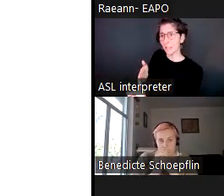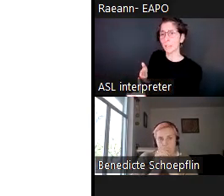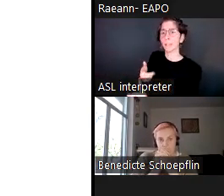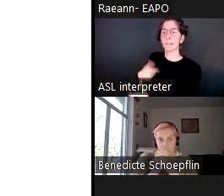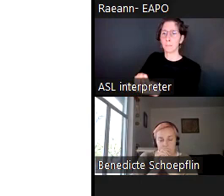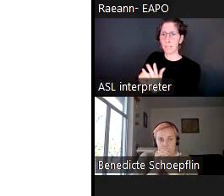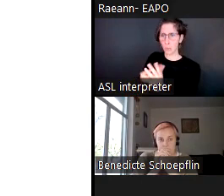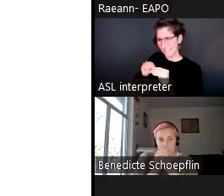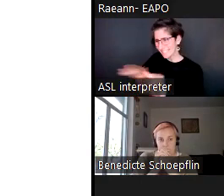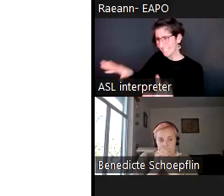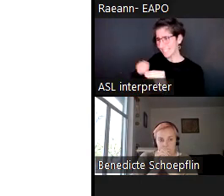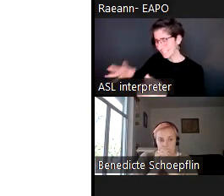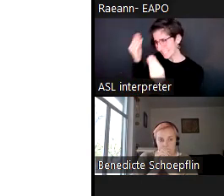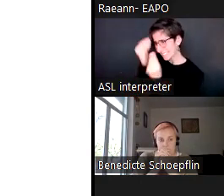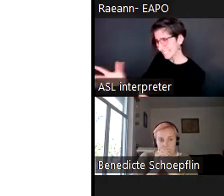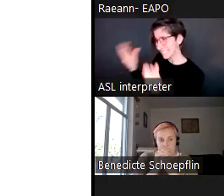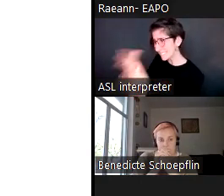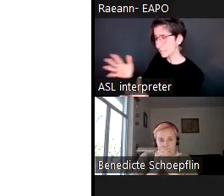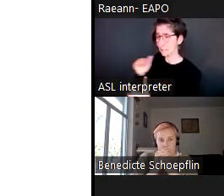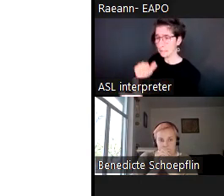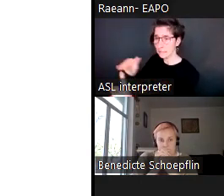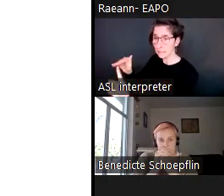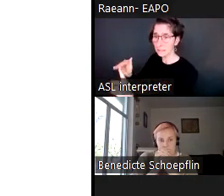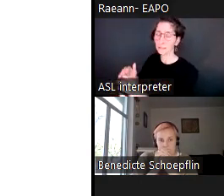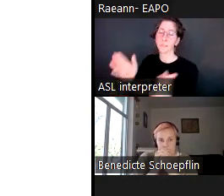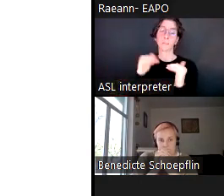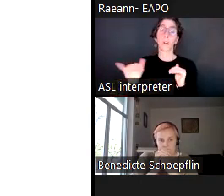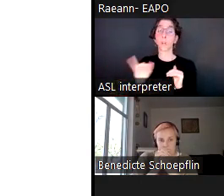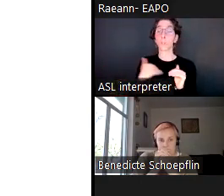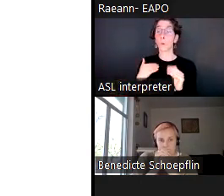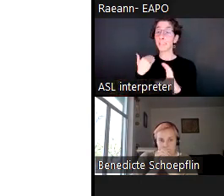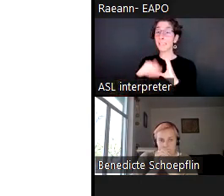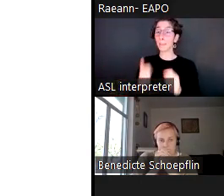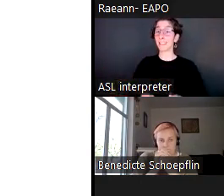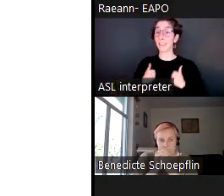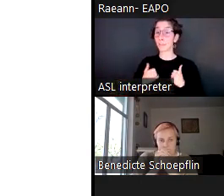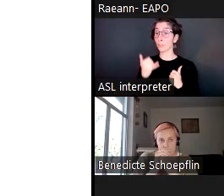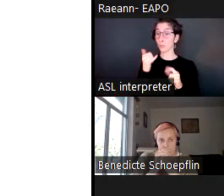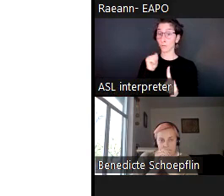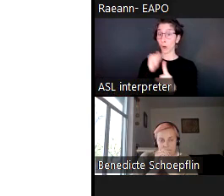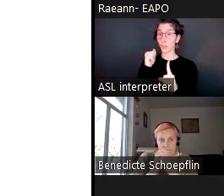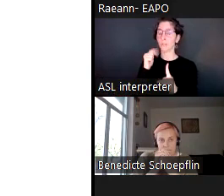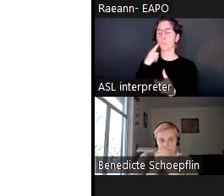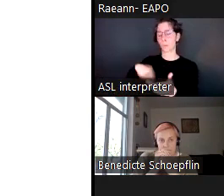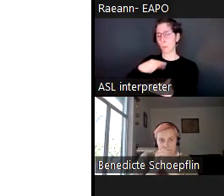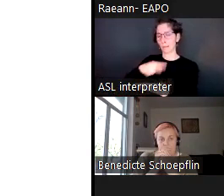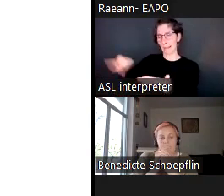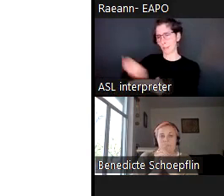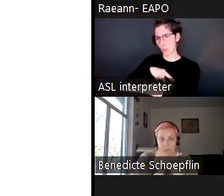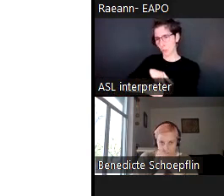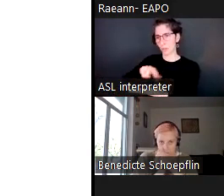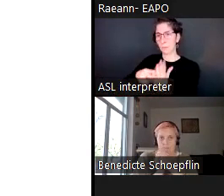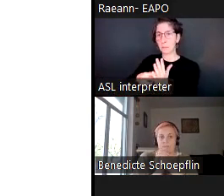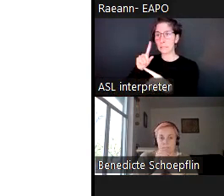region. We also cancel email addresses, telephone numbers, so they can't be used to fraud other